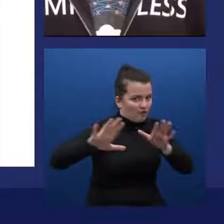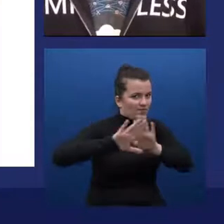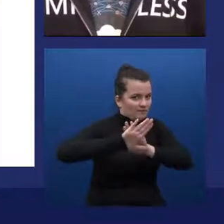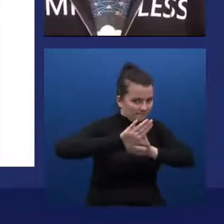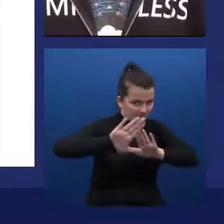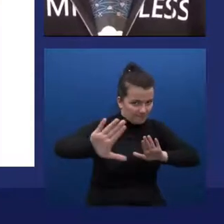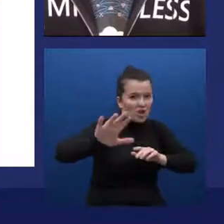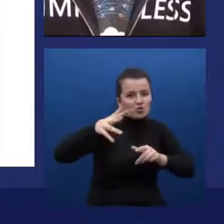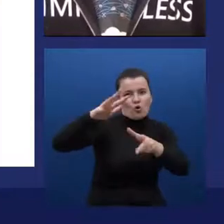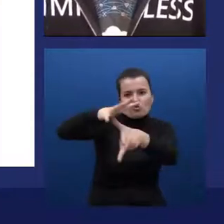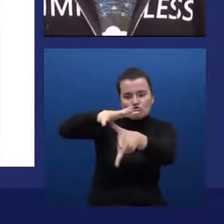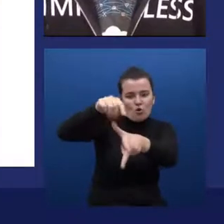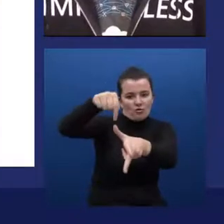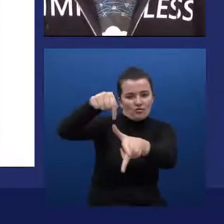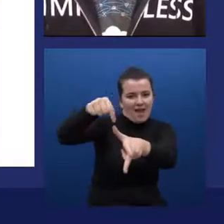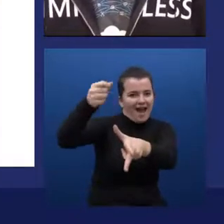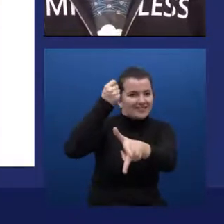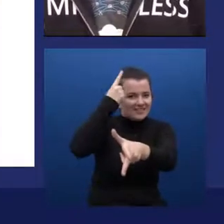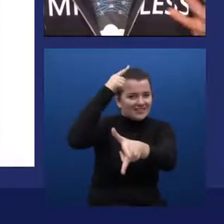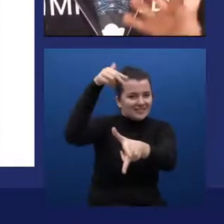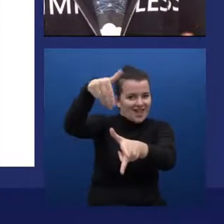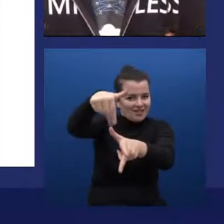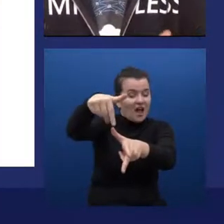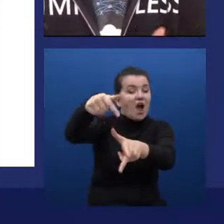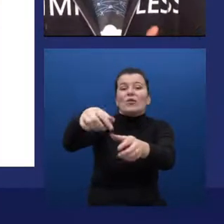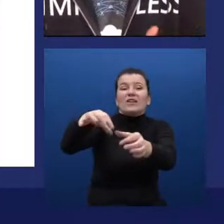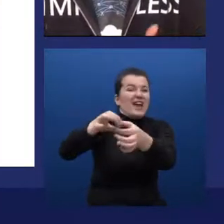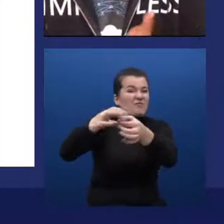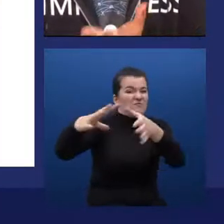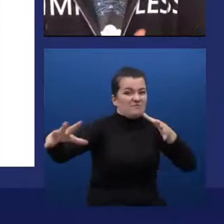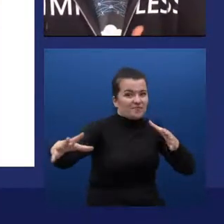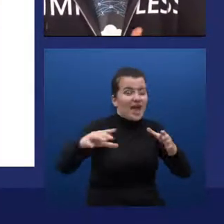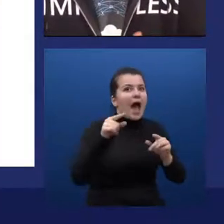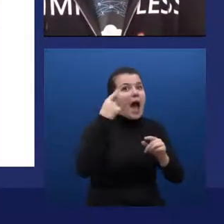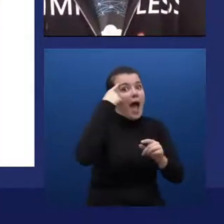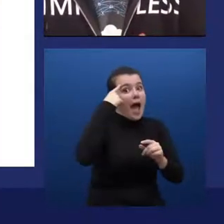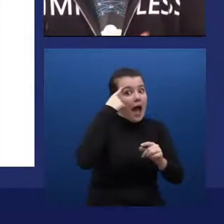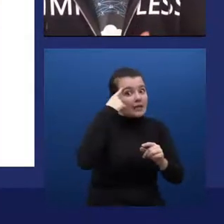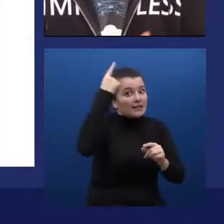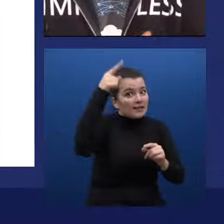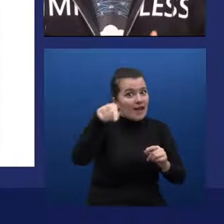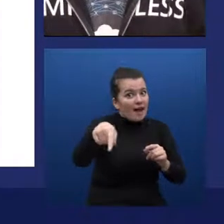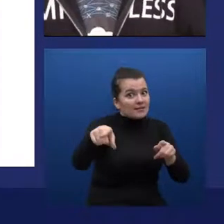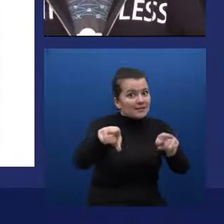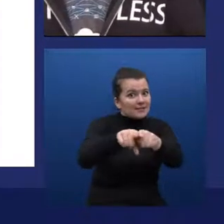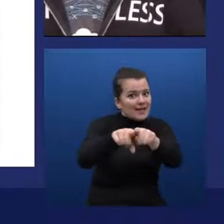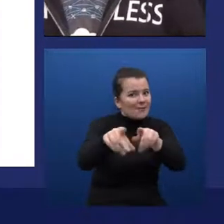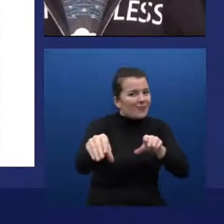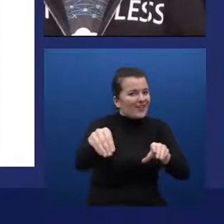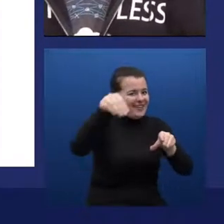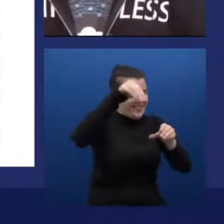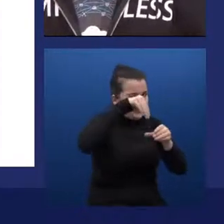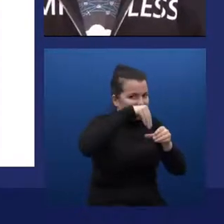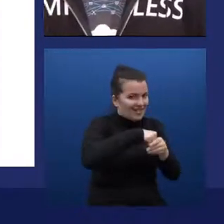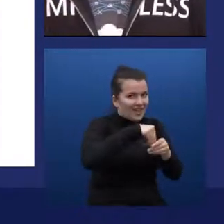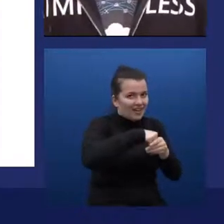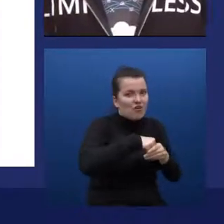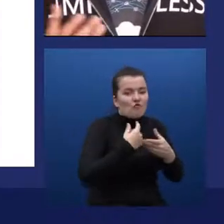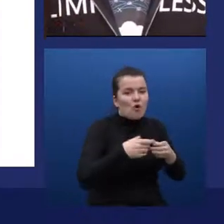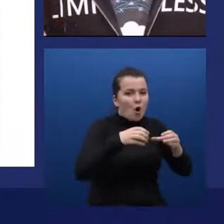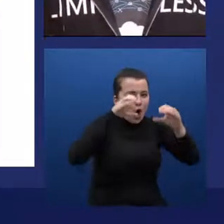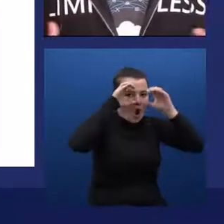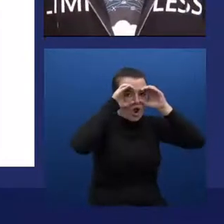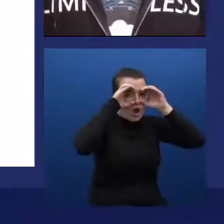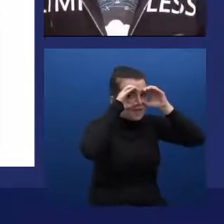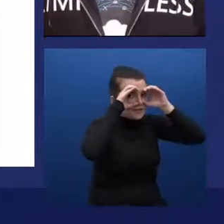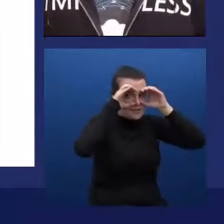to understand what it's looking at, we're going to take that same solution, that same model file type capability, and export it into a HoloLens. Now,